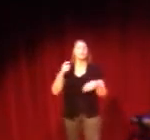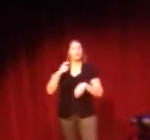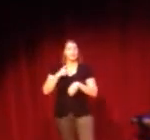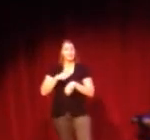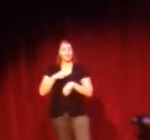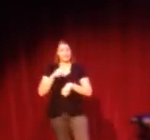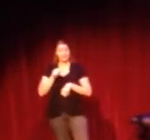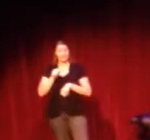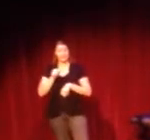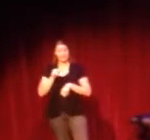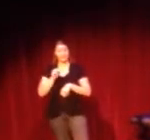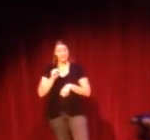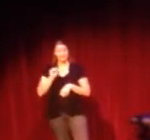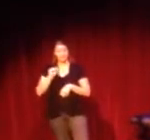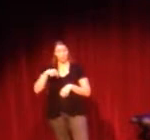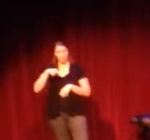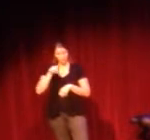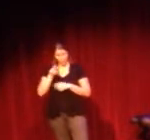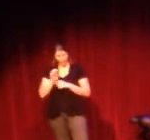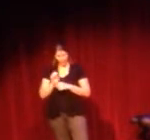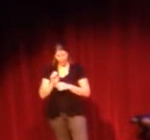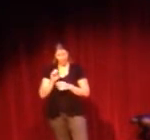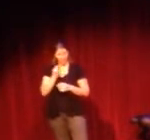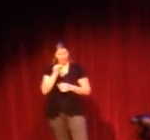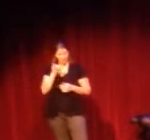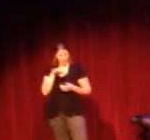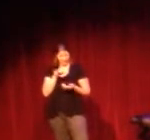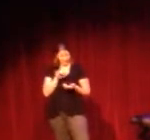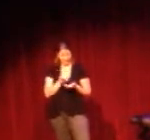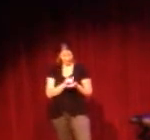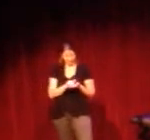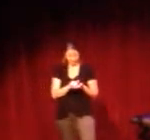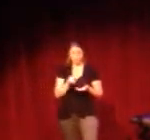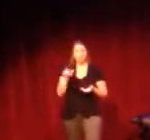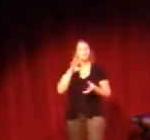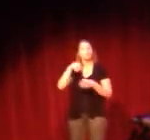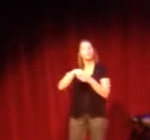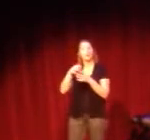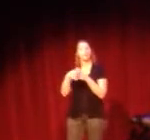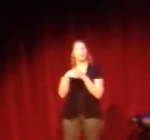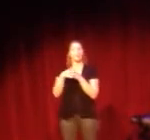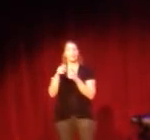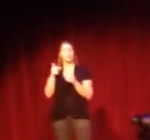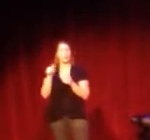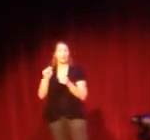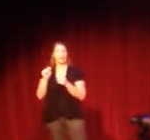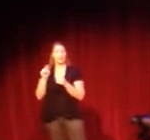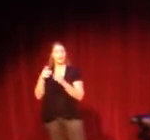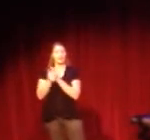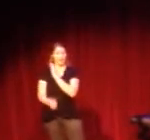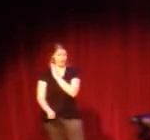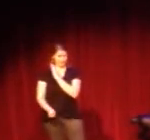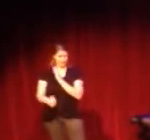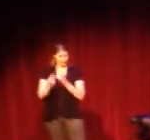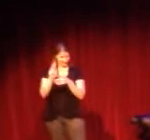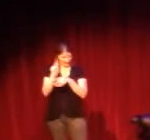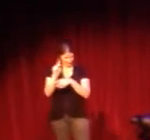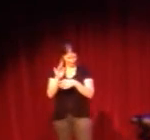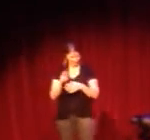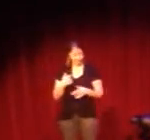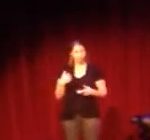Square, at universities, corporate events, different tours. They've been seen on America's Got Talent. You've seen them there. They've also